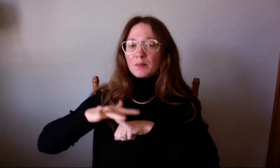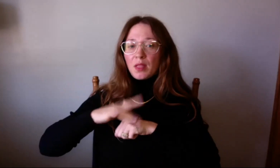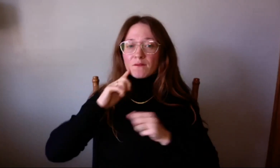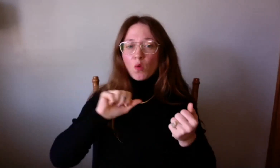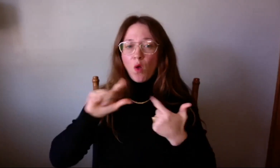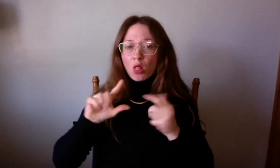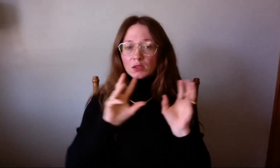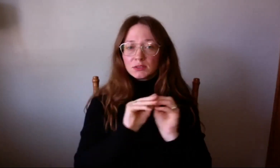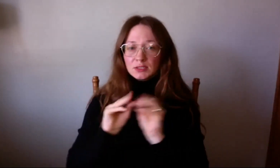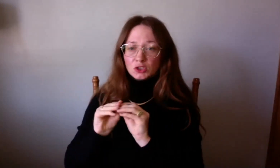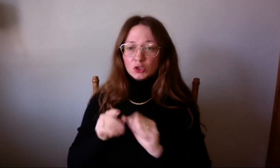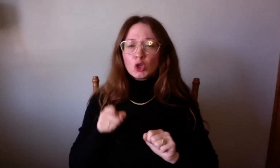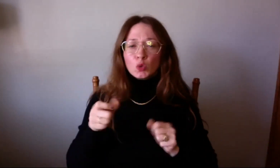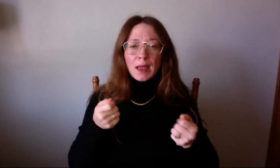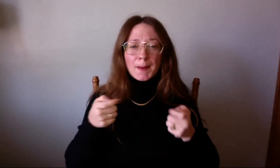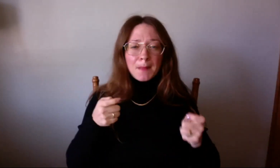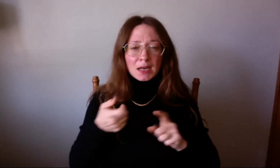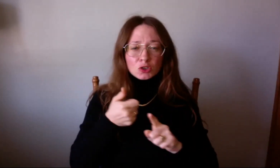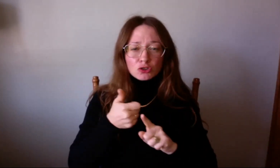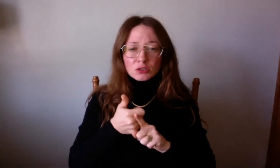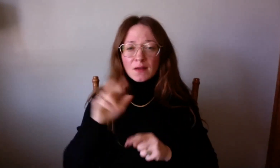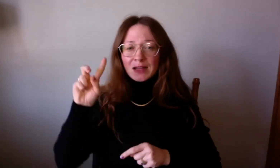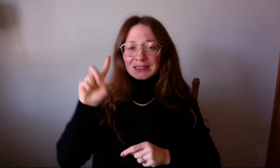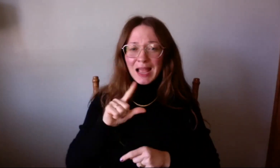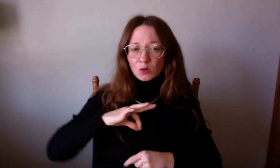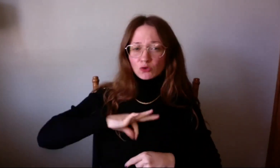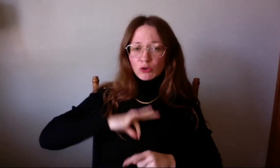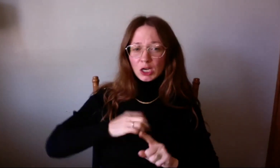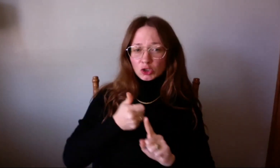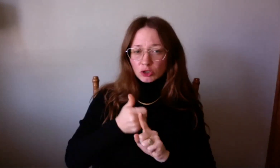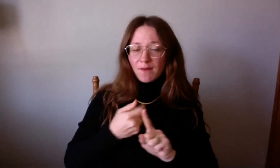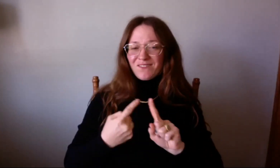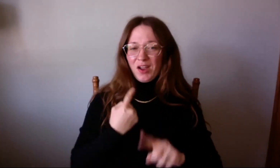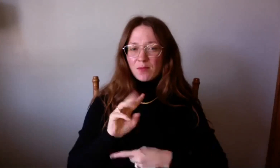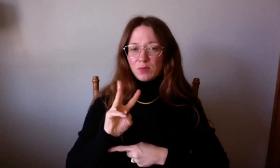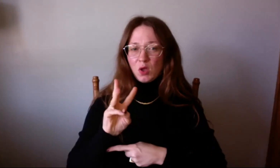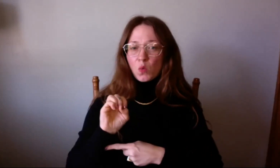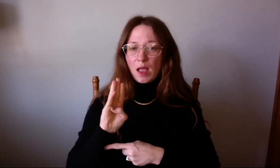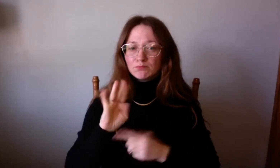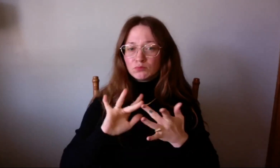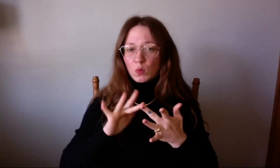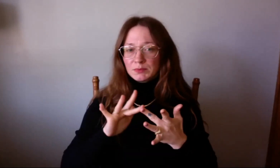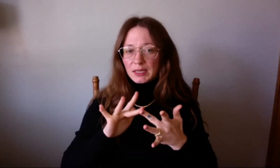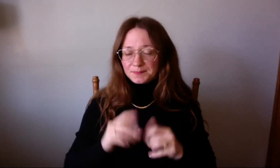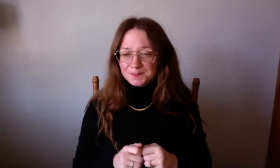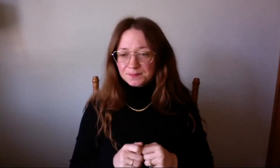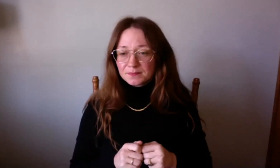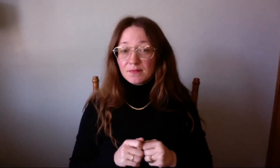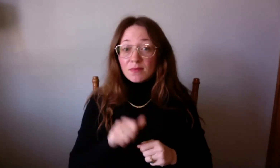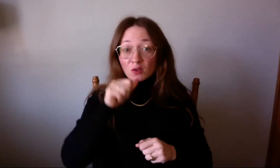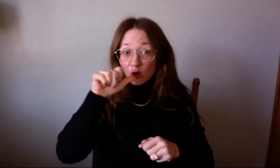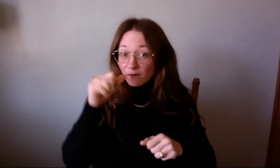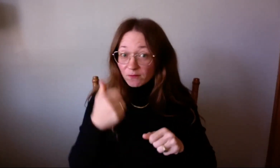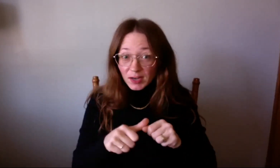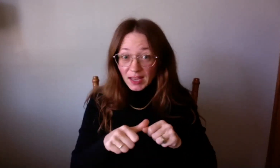you can manage and download your credits directly through the conference website. However, don't forget to complete your